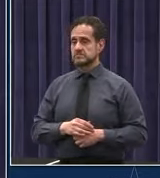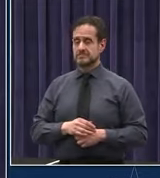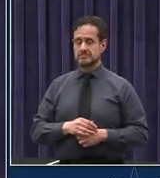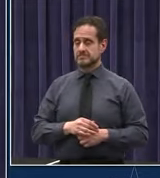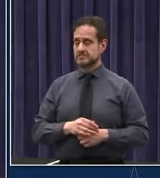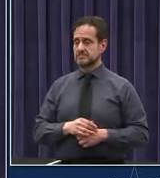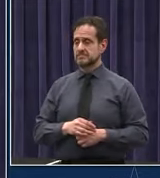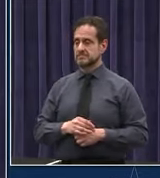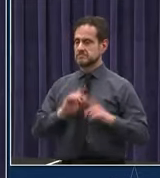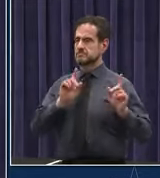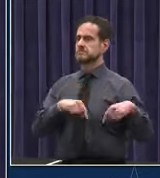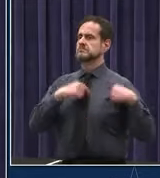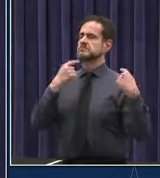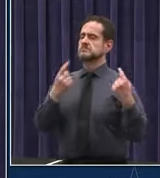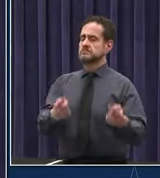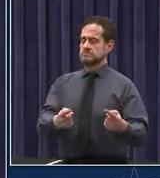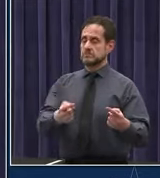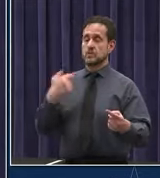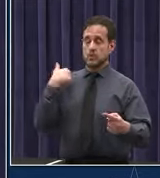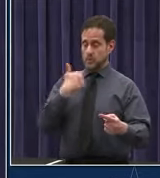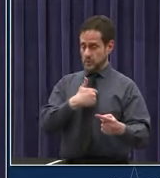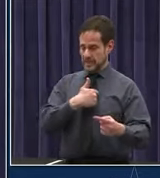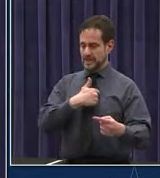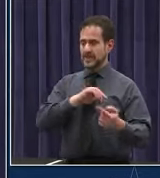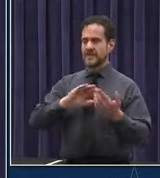that just to recount the history,